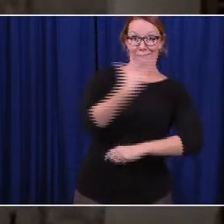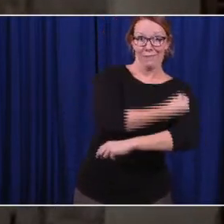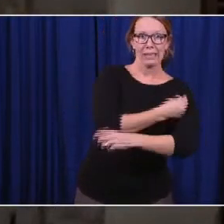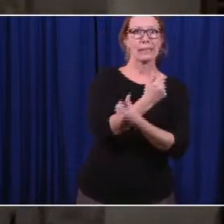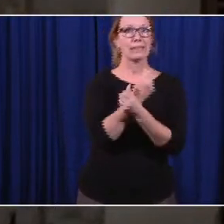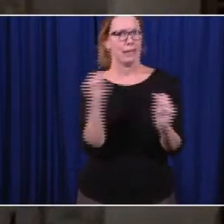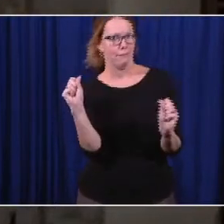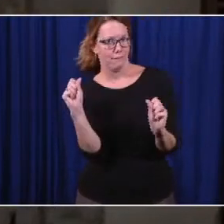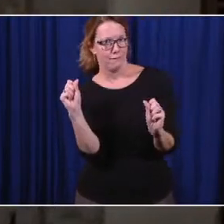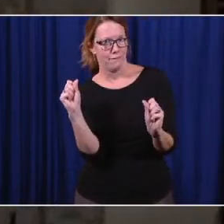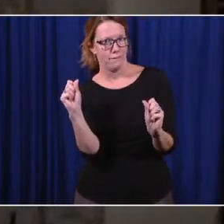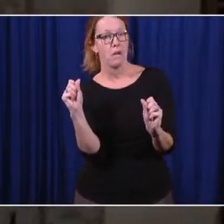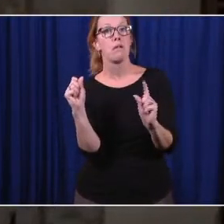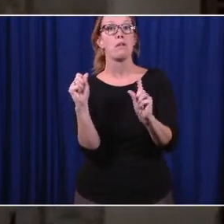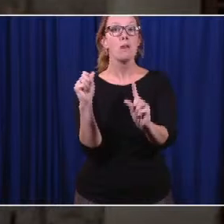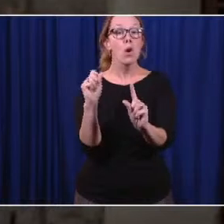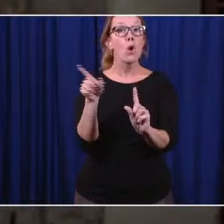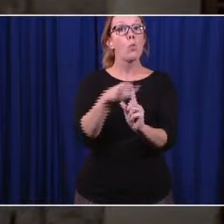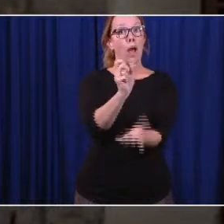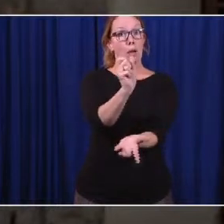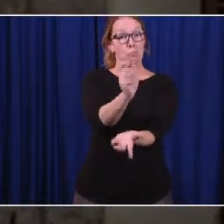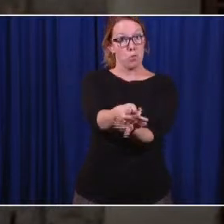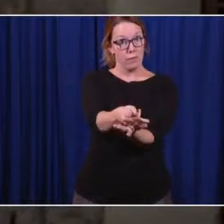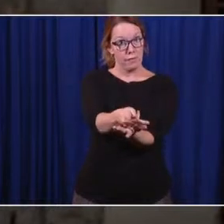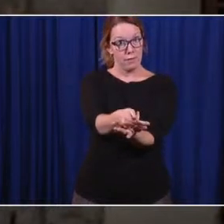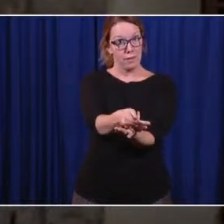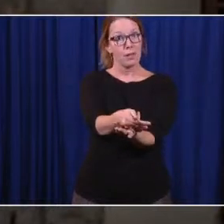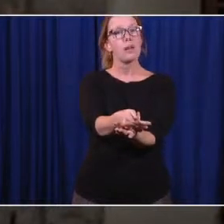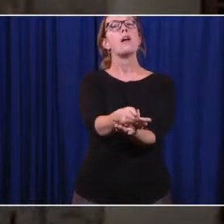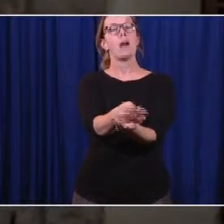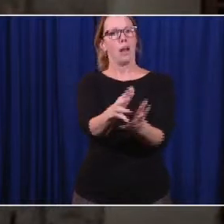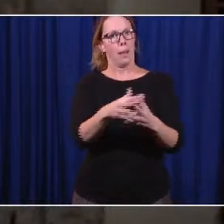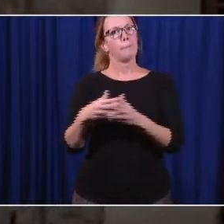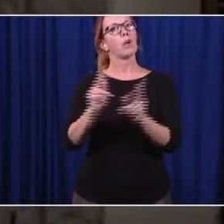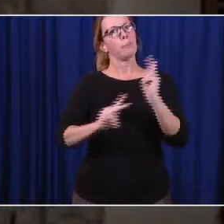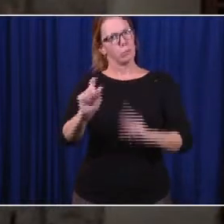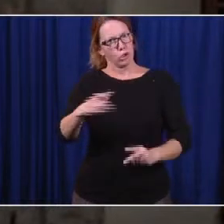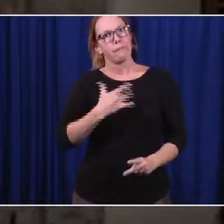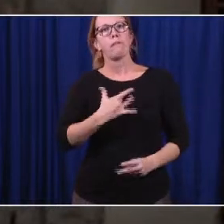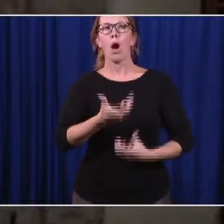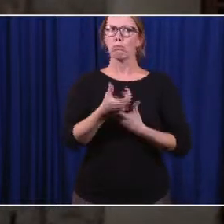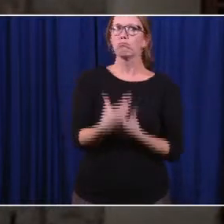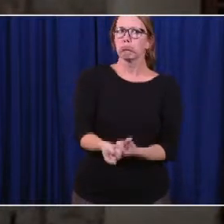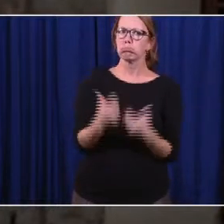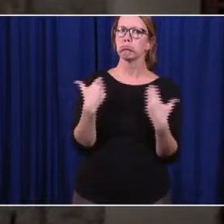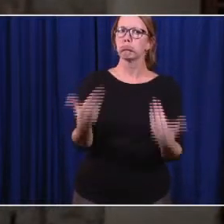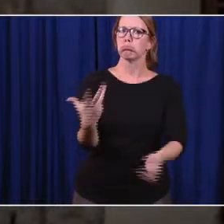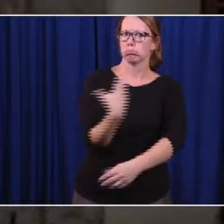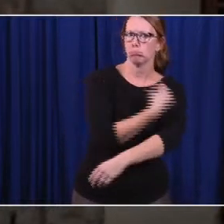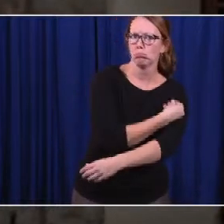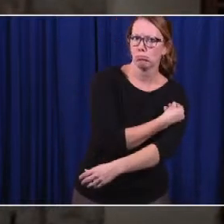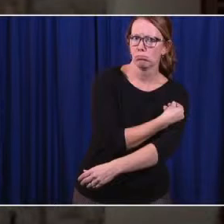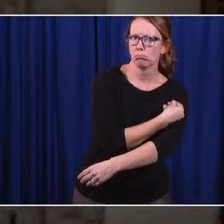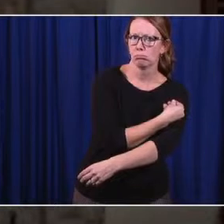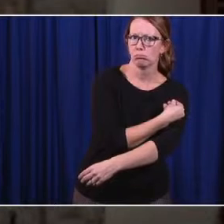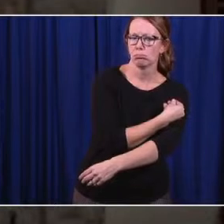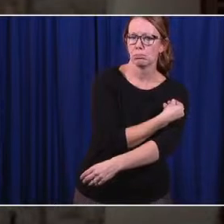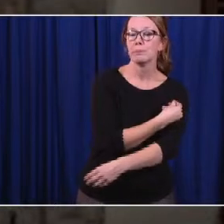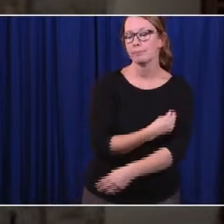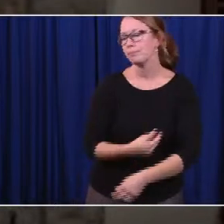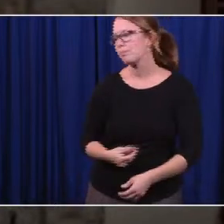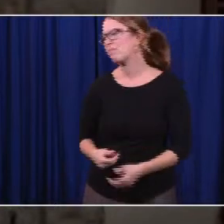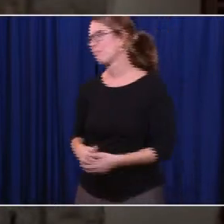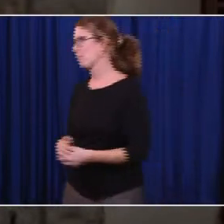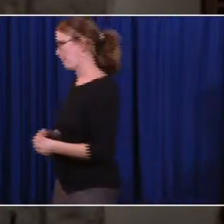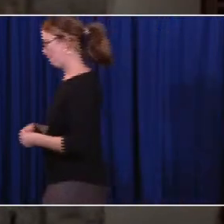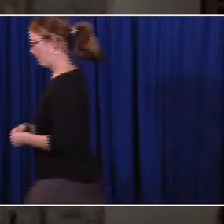something that once it's approved, American people should feel very, very safe in taking. Next question